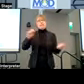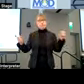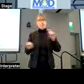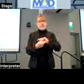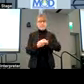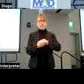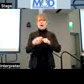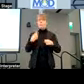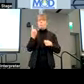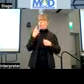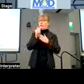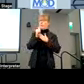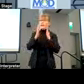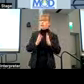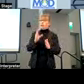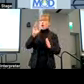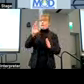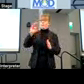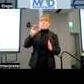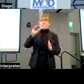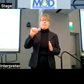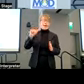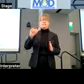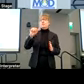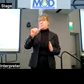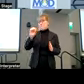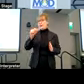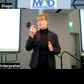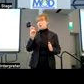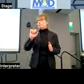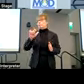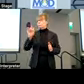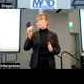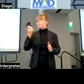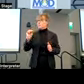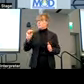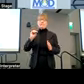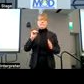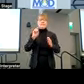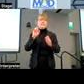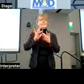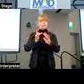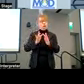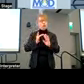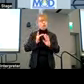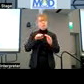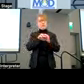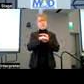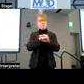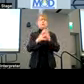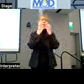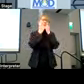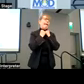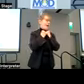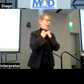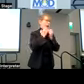leaders on the Mass General Brigham digital team. And I'm going to share that we absolutely care about this and are committed to digital accessibility. And I'm going to